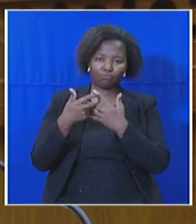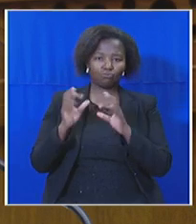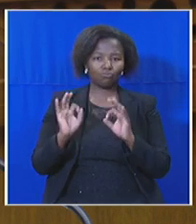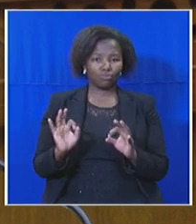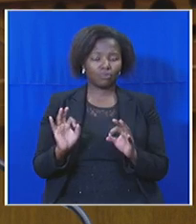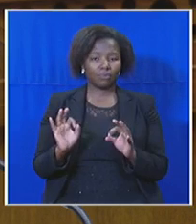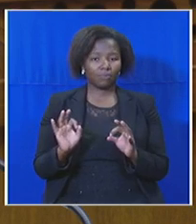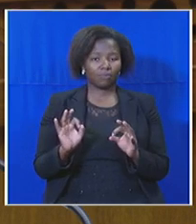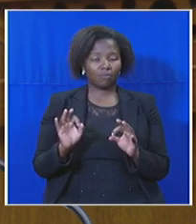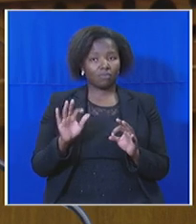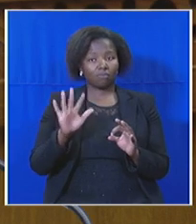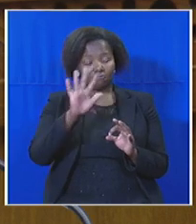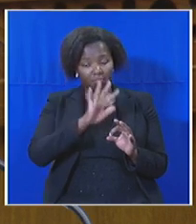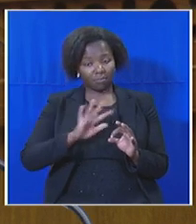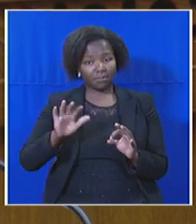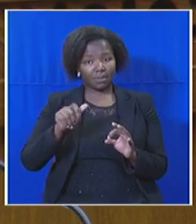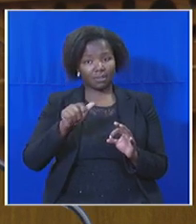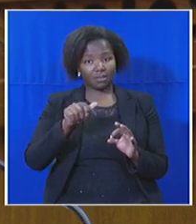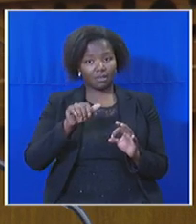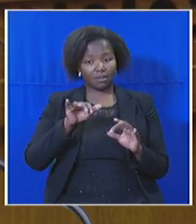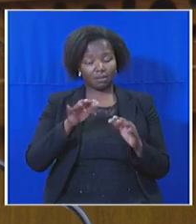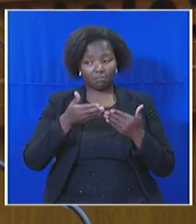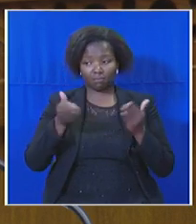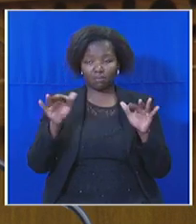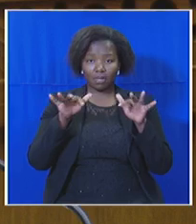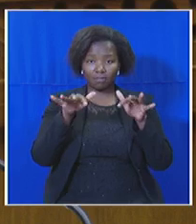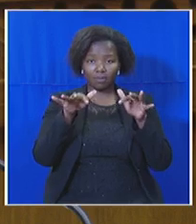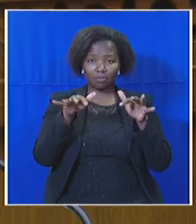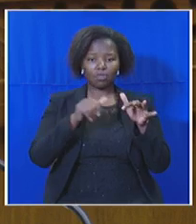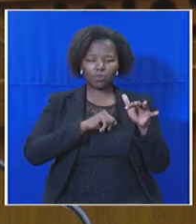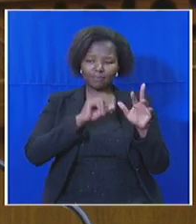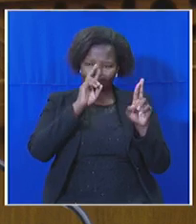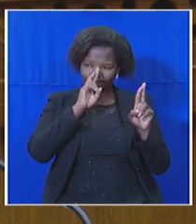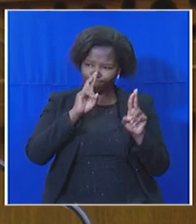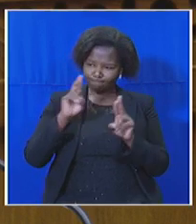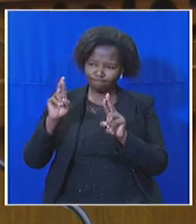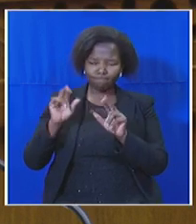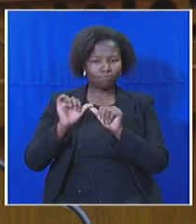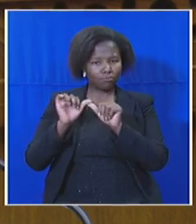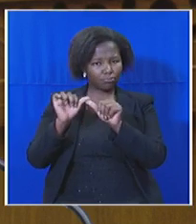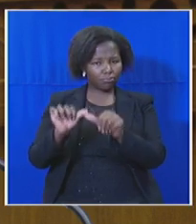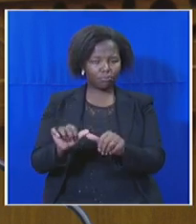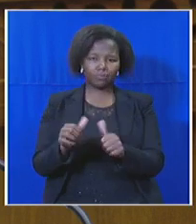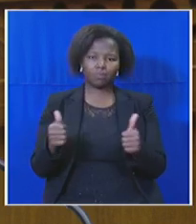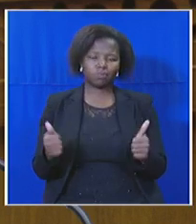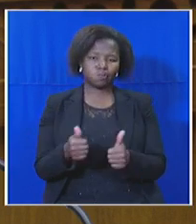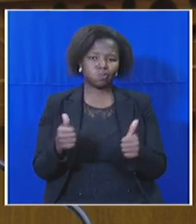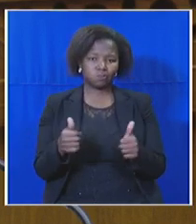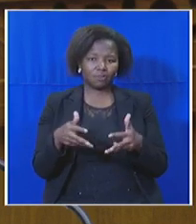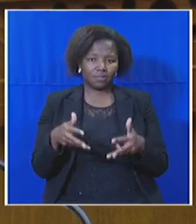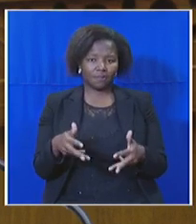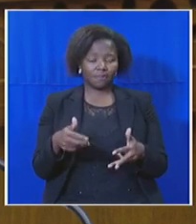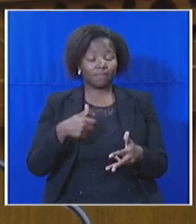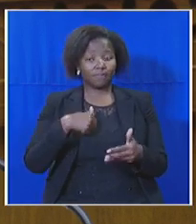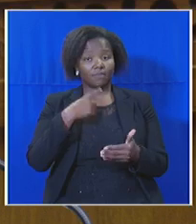the restoration of the dignity of all of our people continues to unfold in earnest. We believe that we must